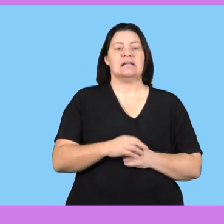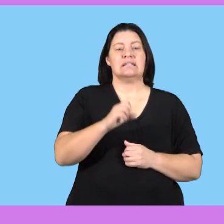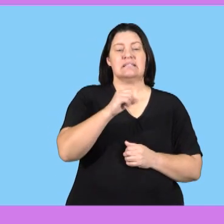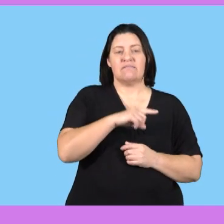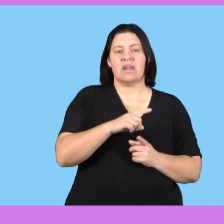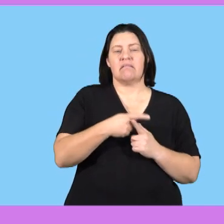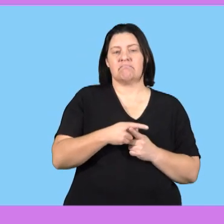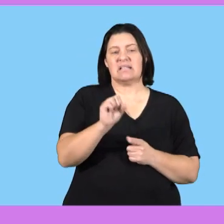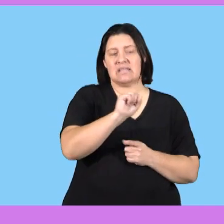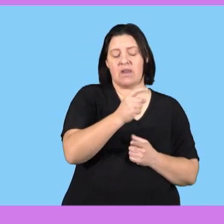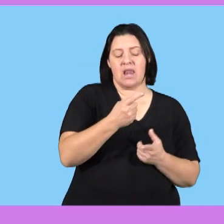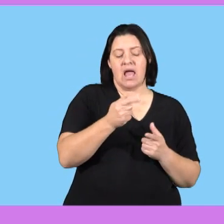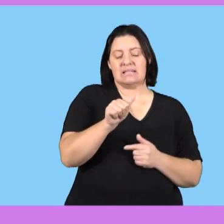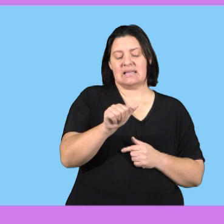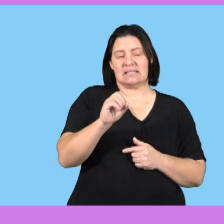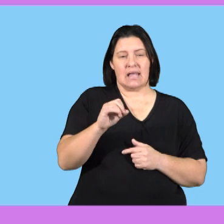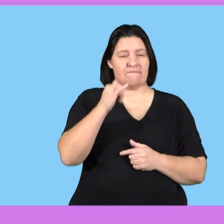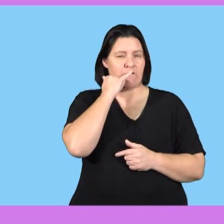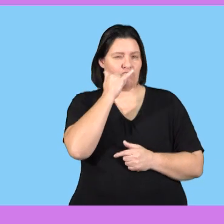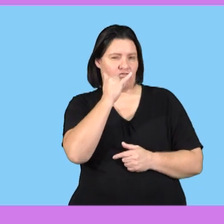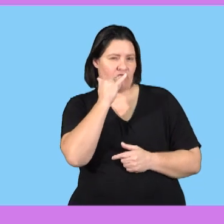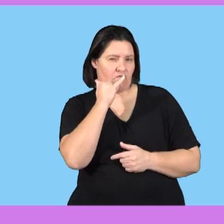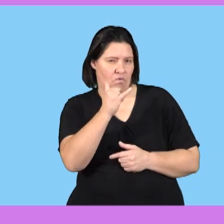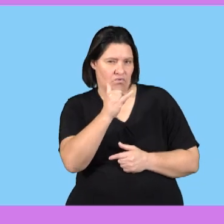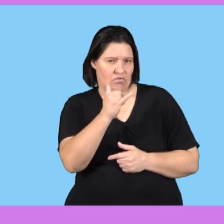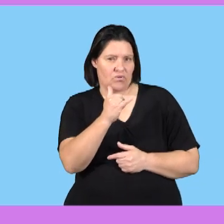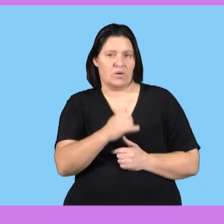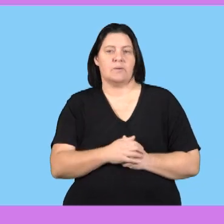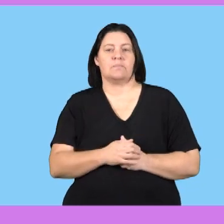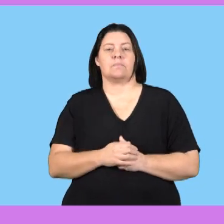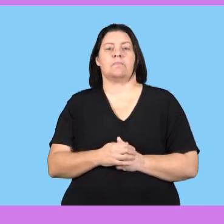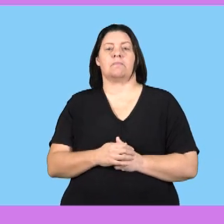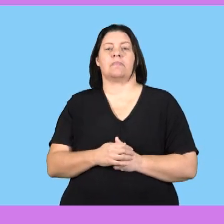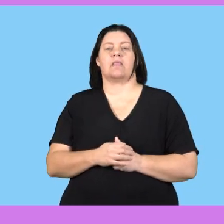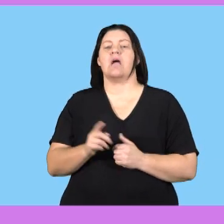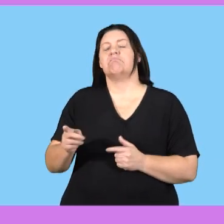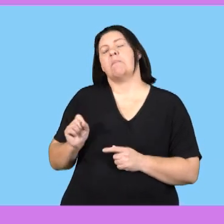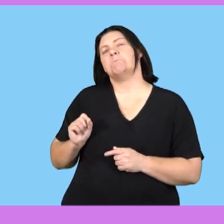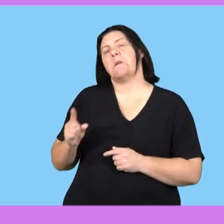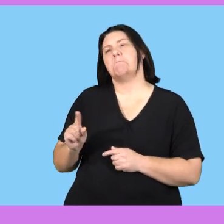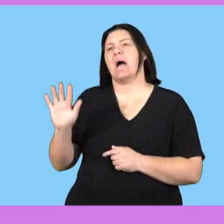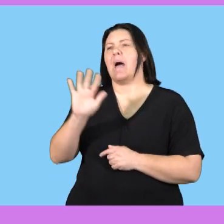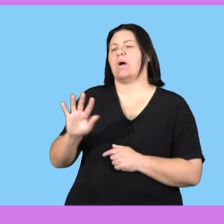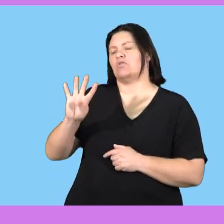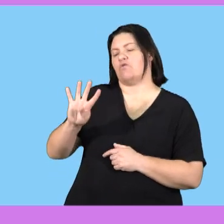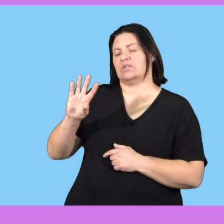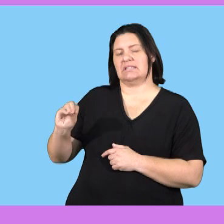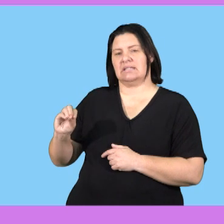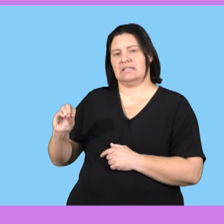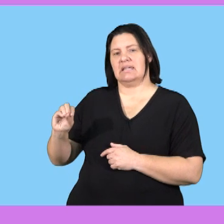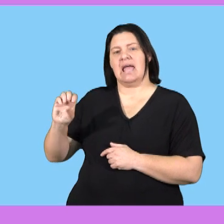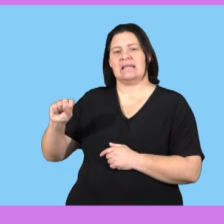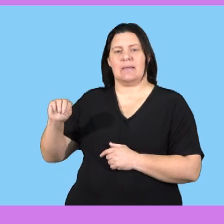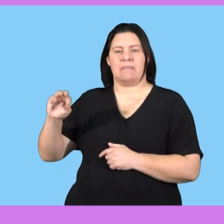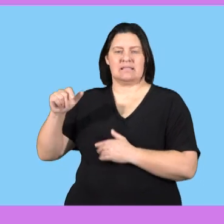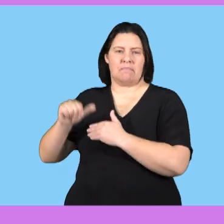makes an average of 60 minutes worth of calls, so 60 minutes worth of calls, right, and sends about 40 SMSs